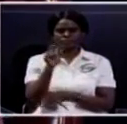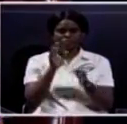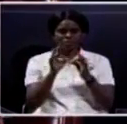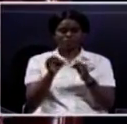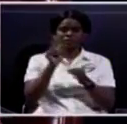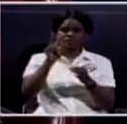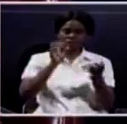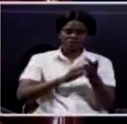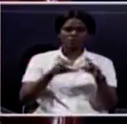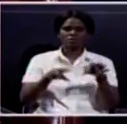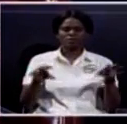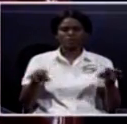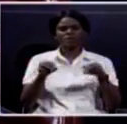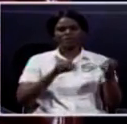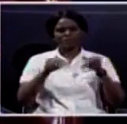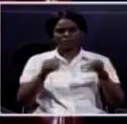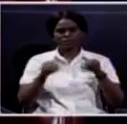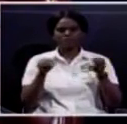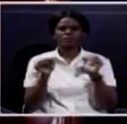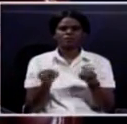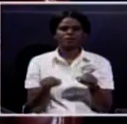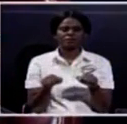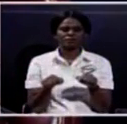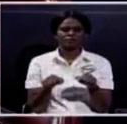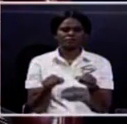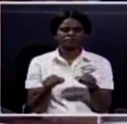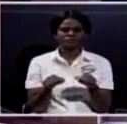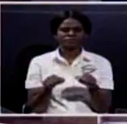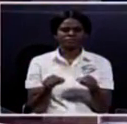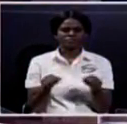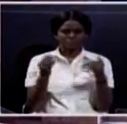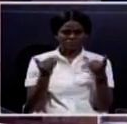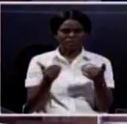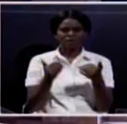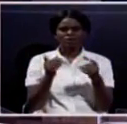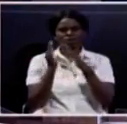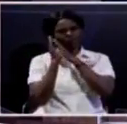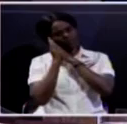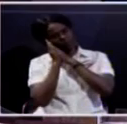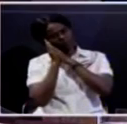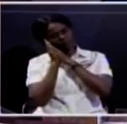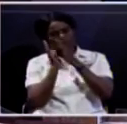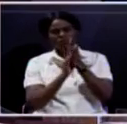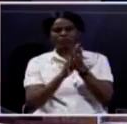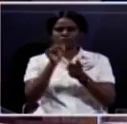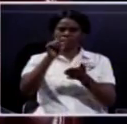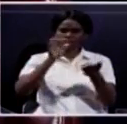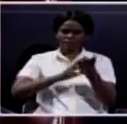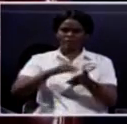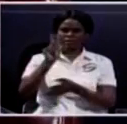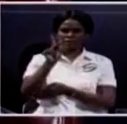2,000 children, you manage to procure all what you need. Now, if it is a boarding school, it is 1,000 kwacha per